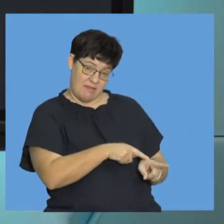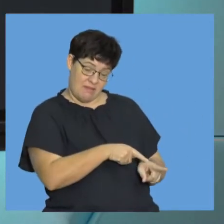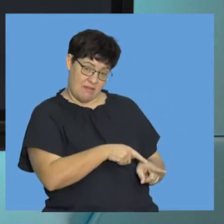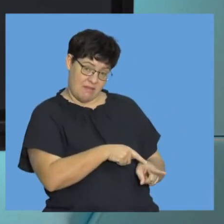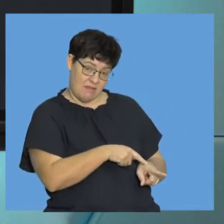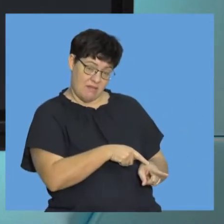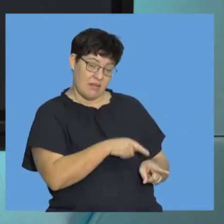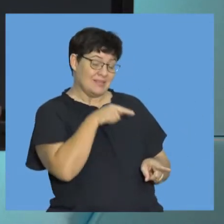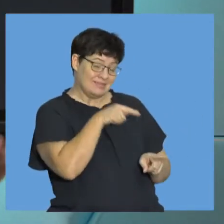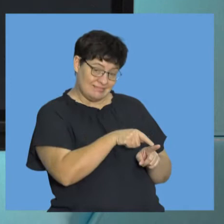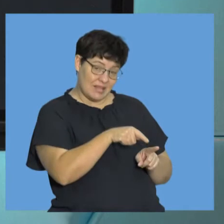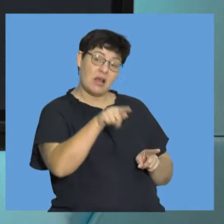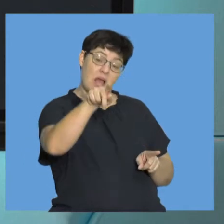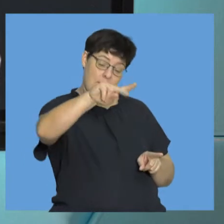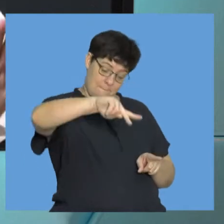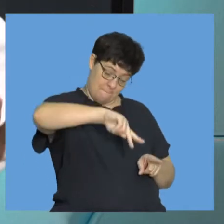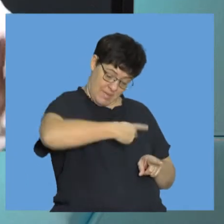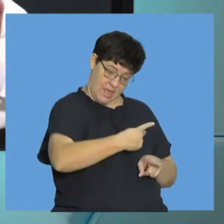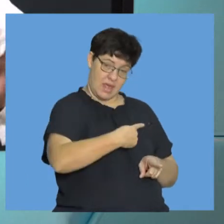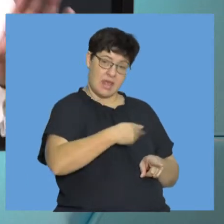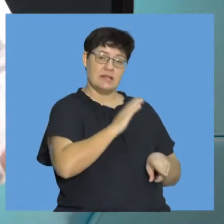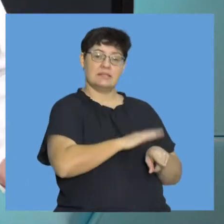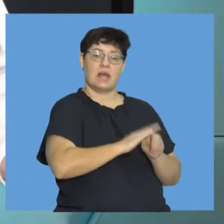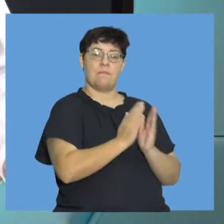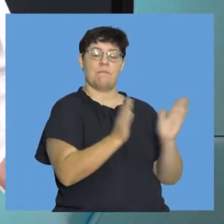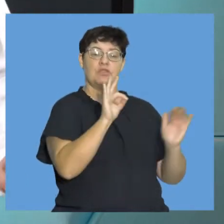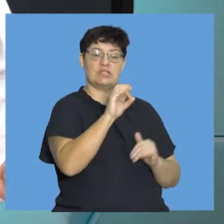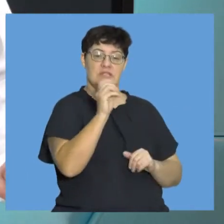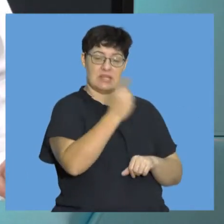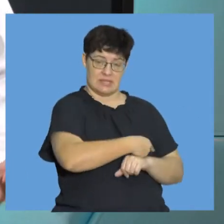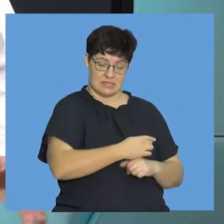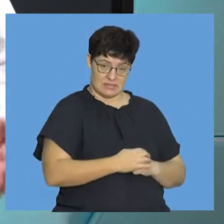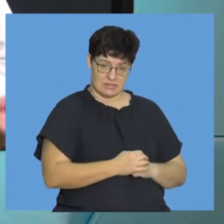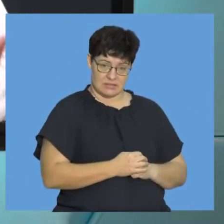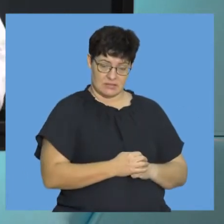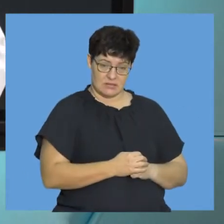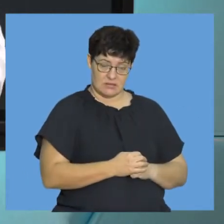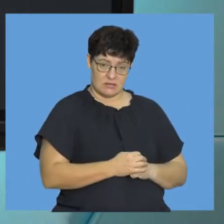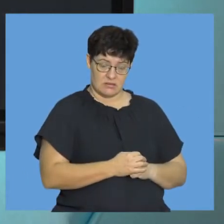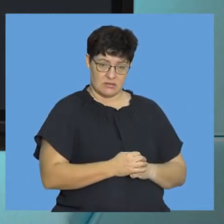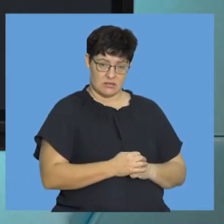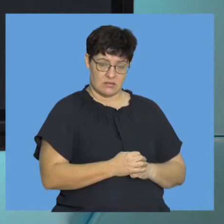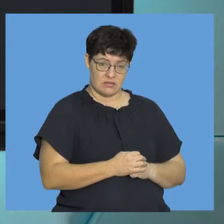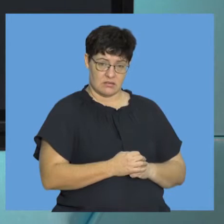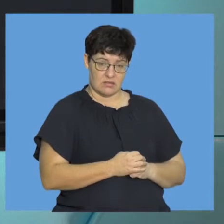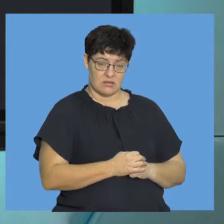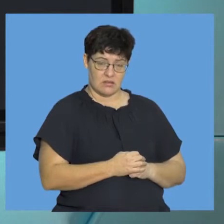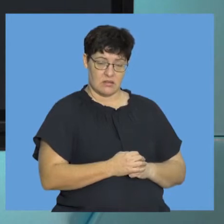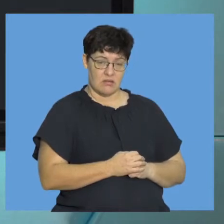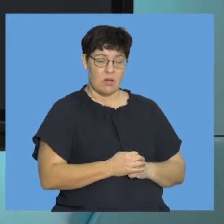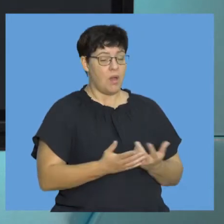expect our debtors to settle their accounts within 30 days, right? Very often, what